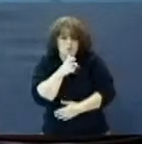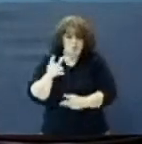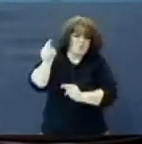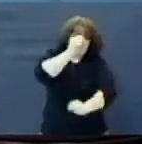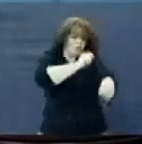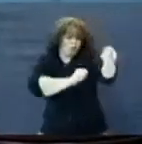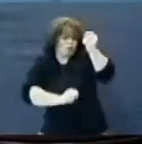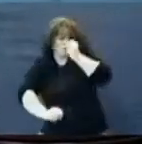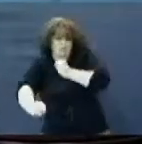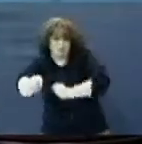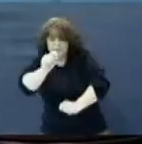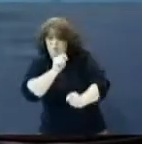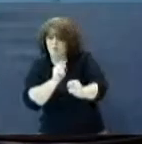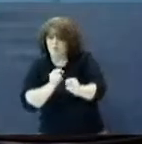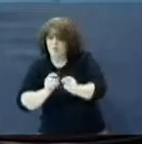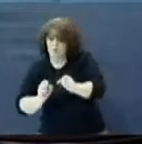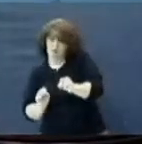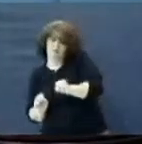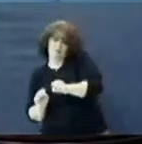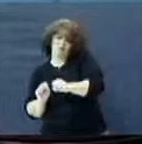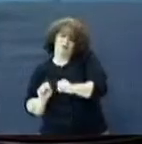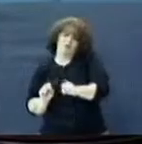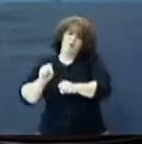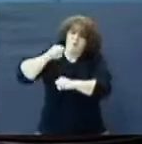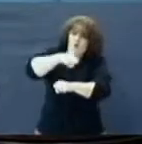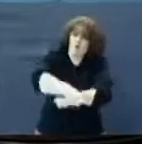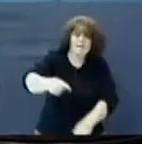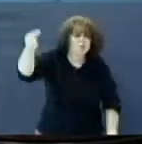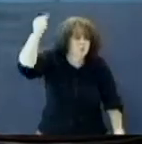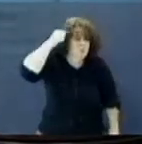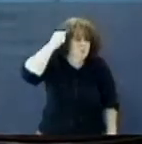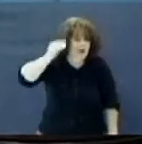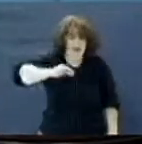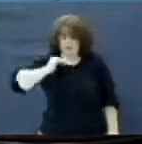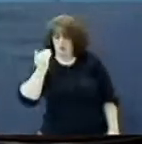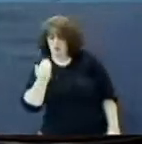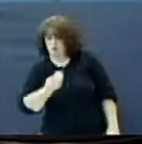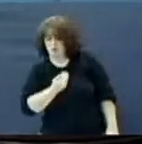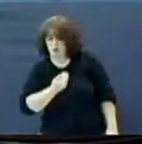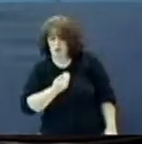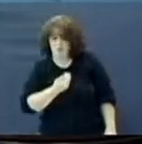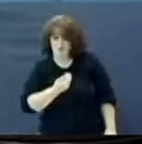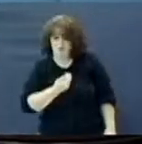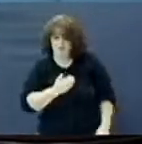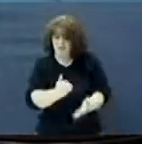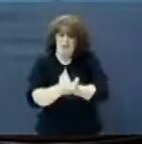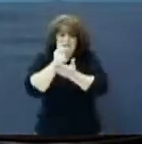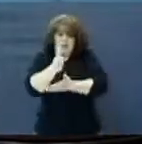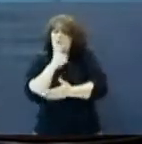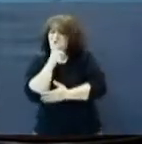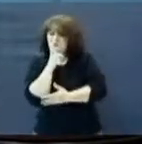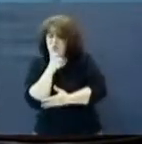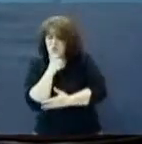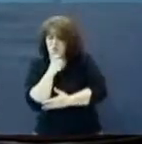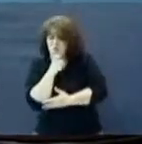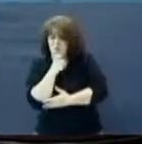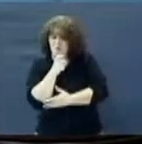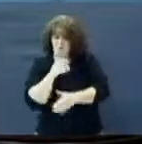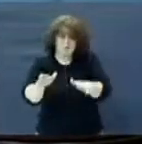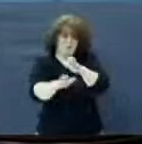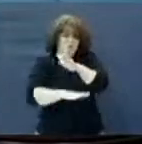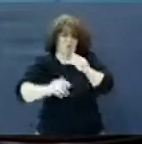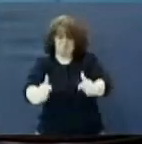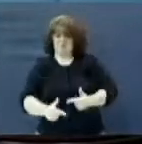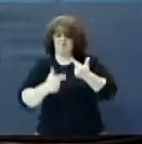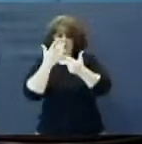heart, mind, and soul? Who's going to help you when the bottom falls out of life and you see nowhere to